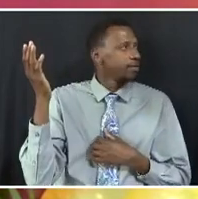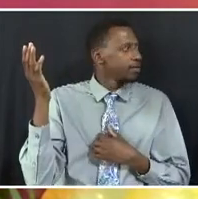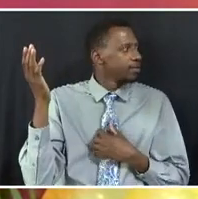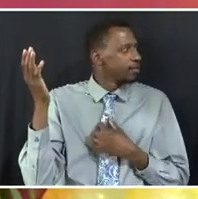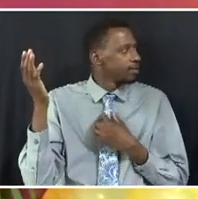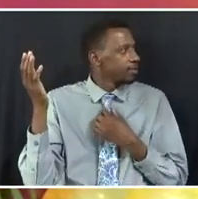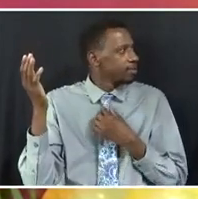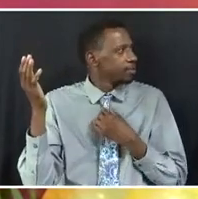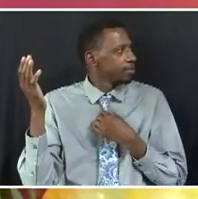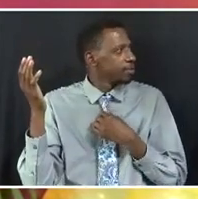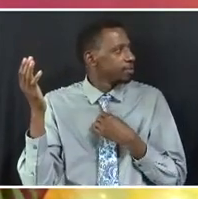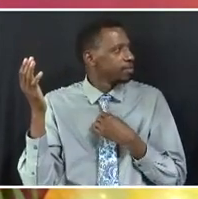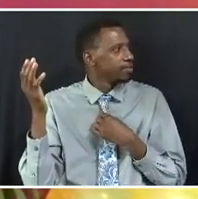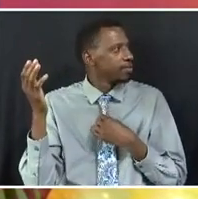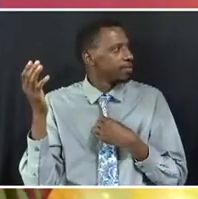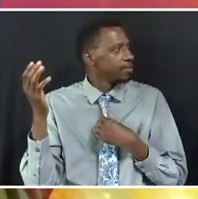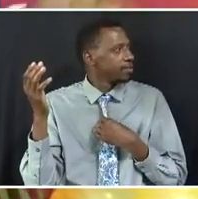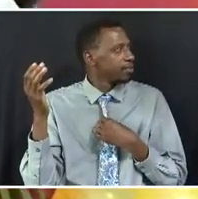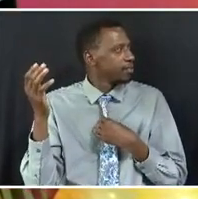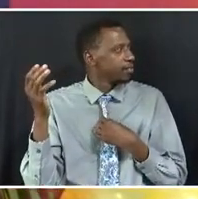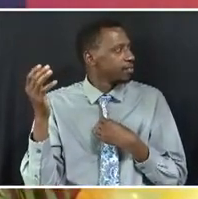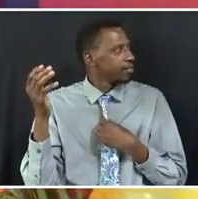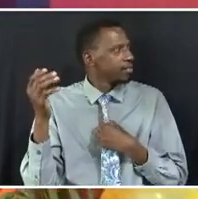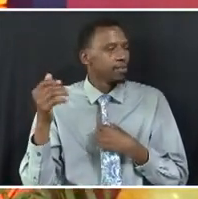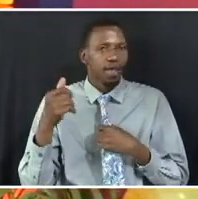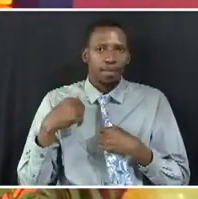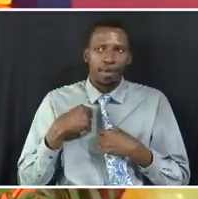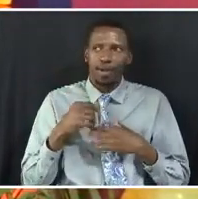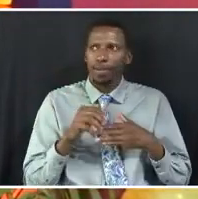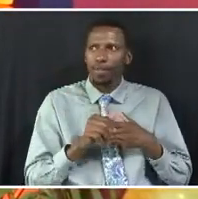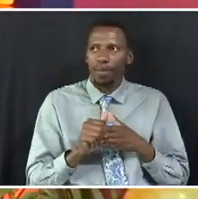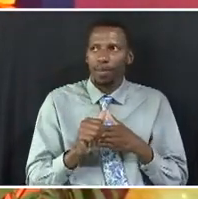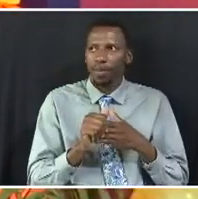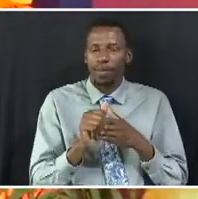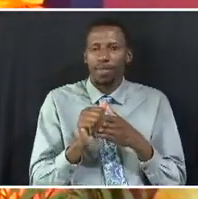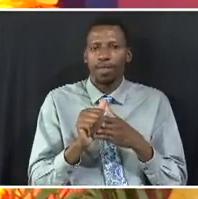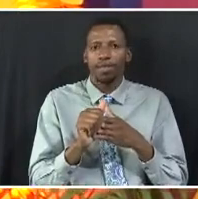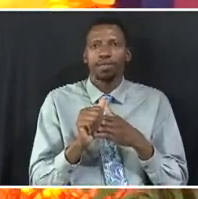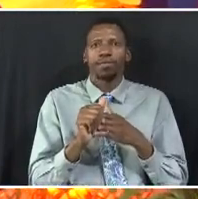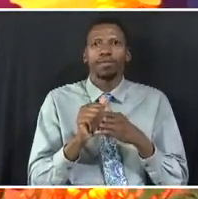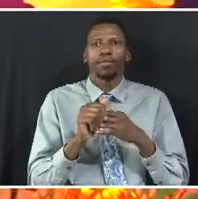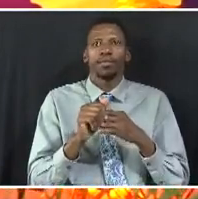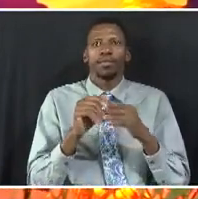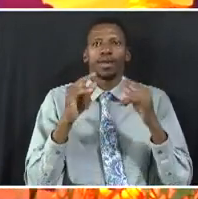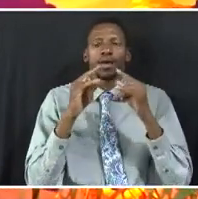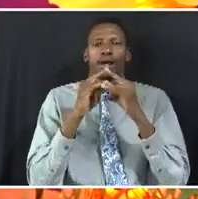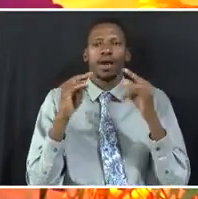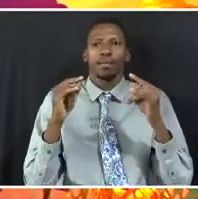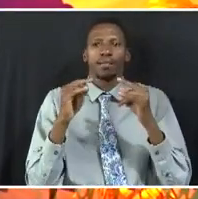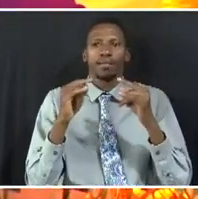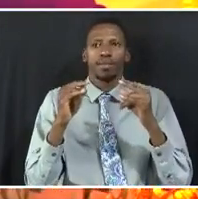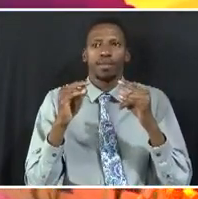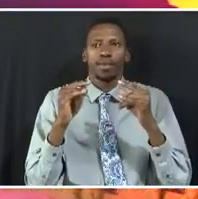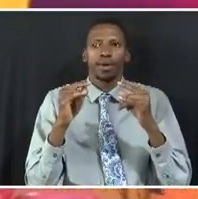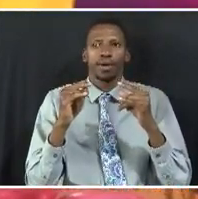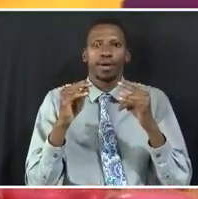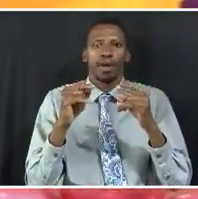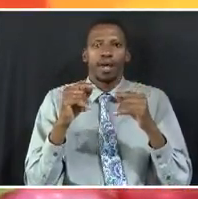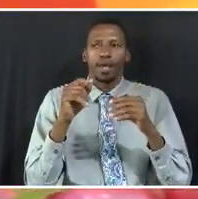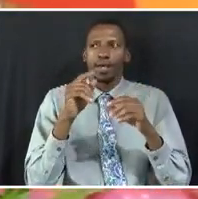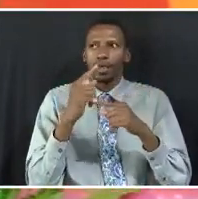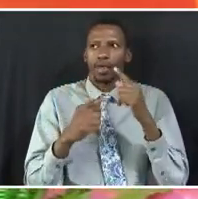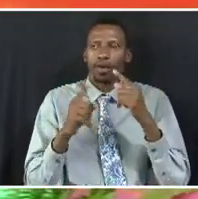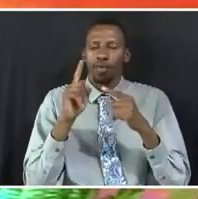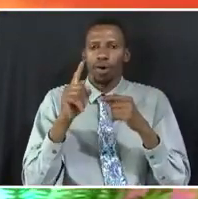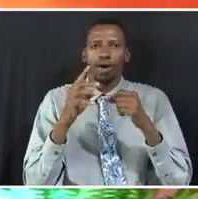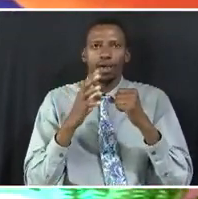Really? Wonderful. Yes, I took her to Livingstone Campbury in 1994. She was only 9 years old, and